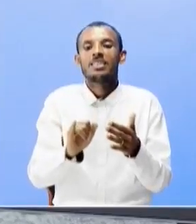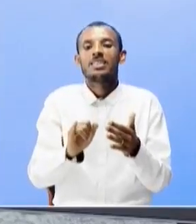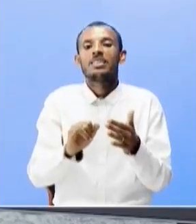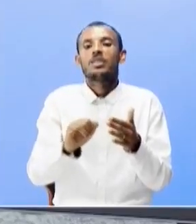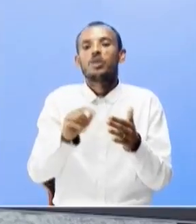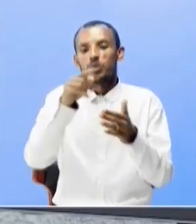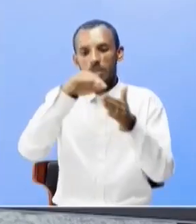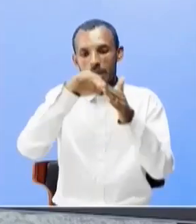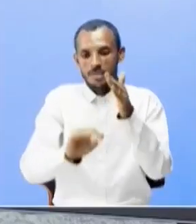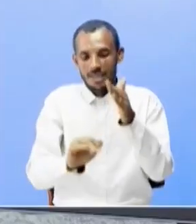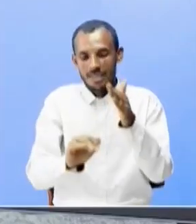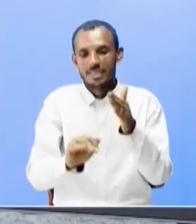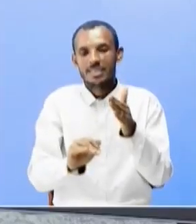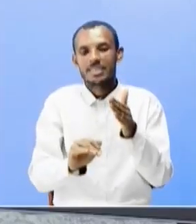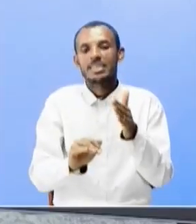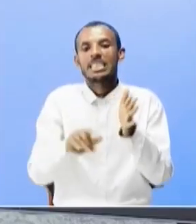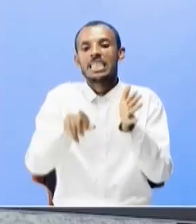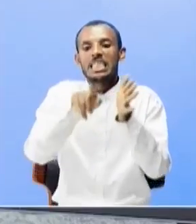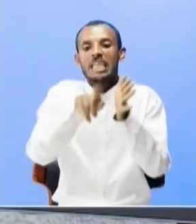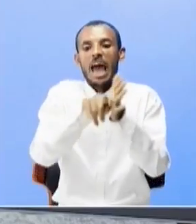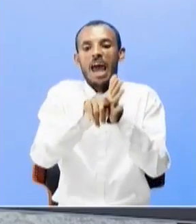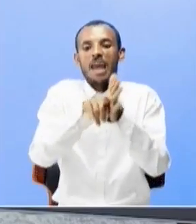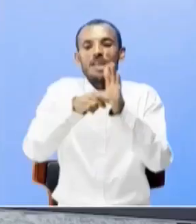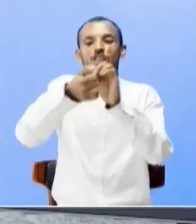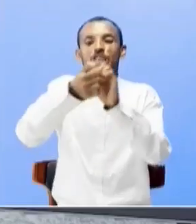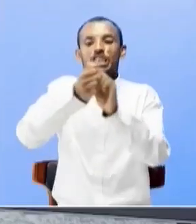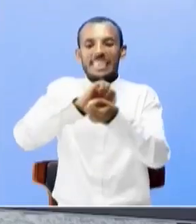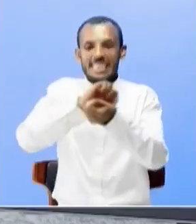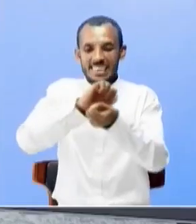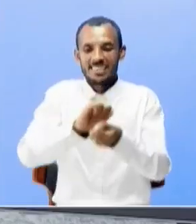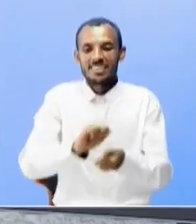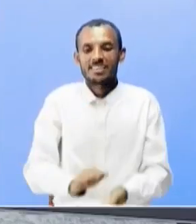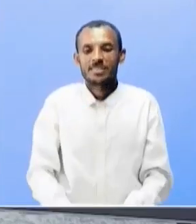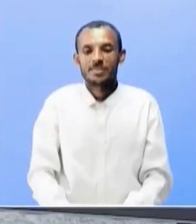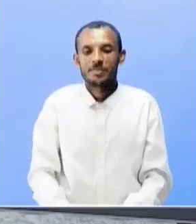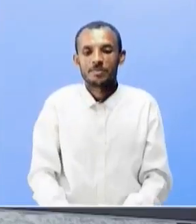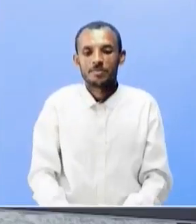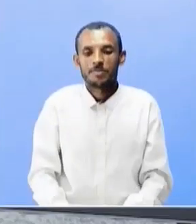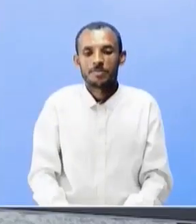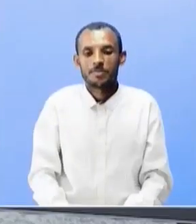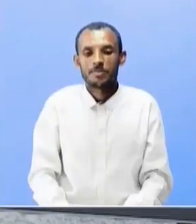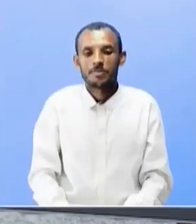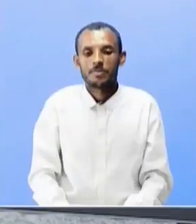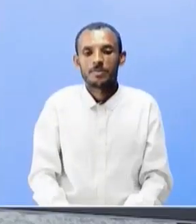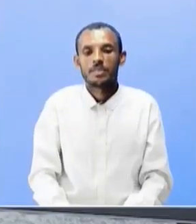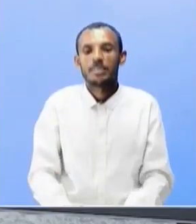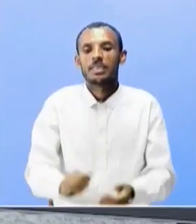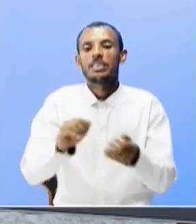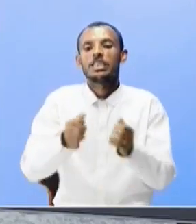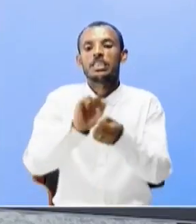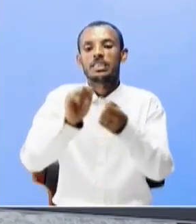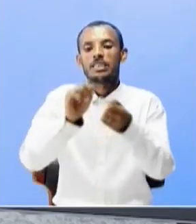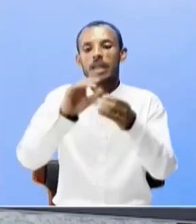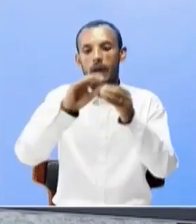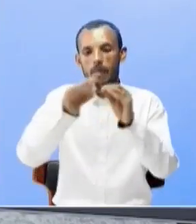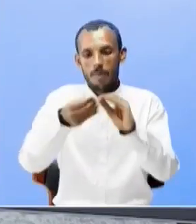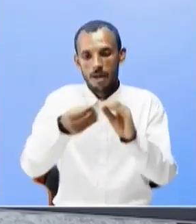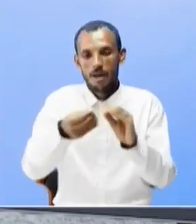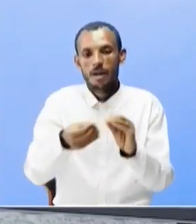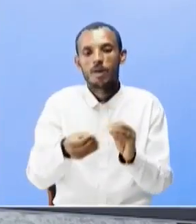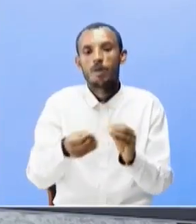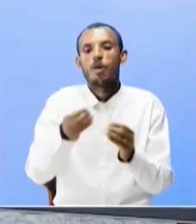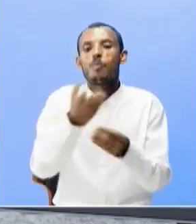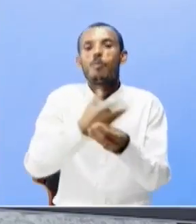but the sign changes. The sign depends on the number which is